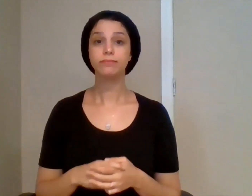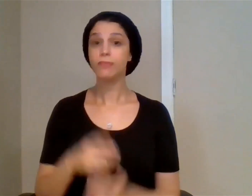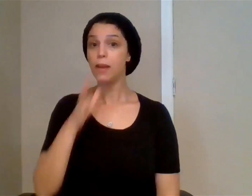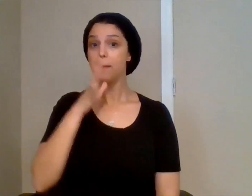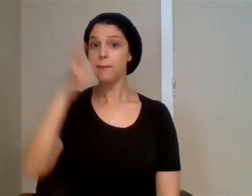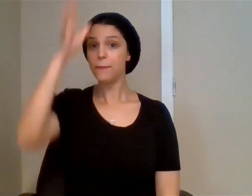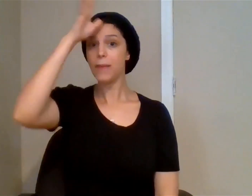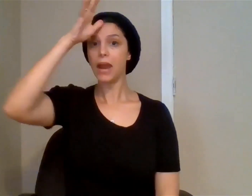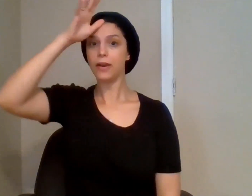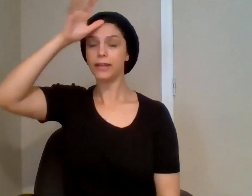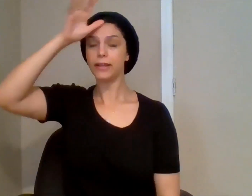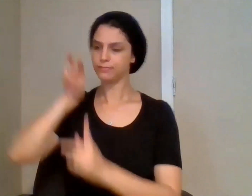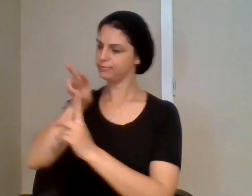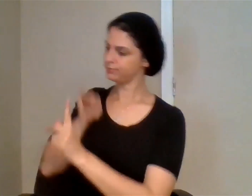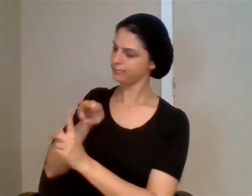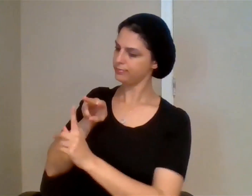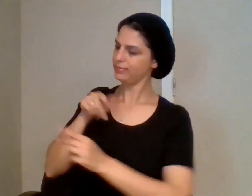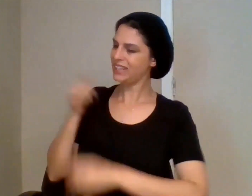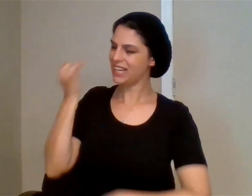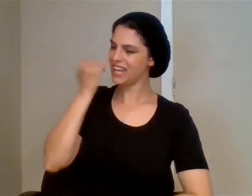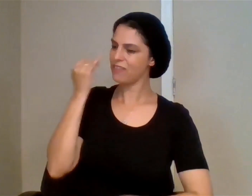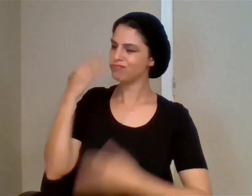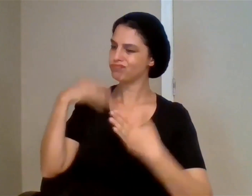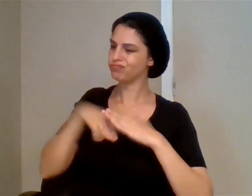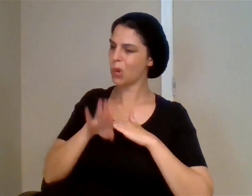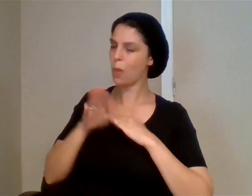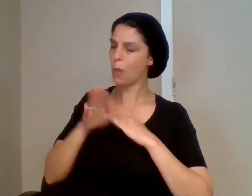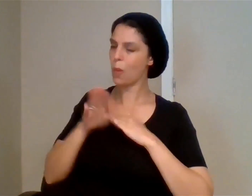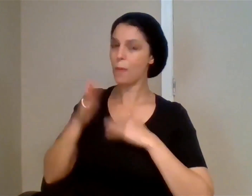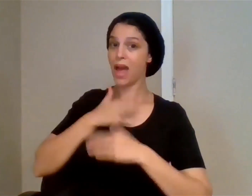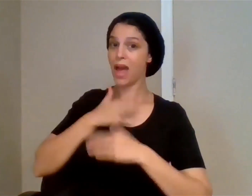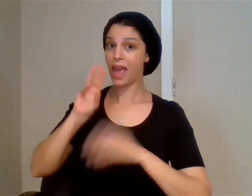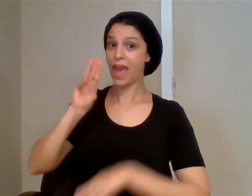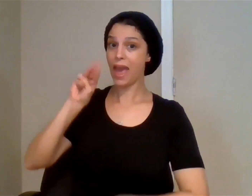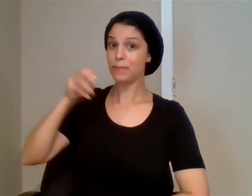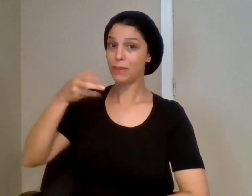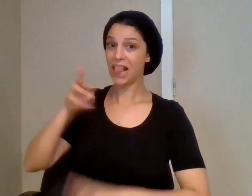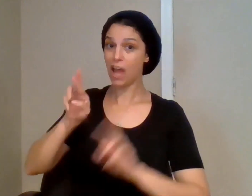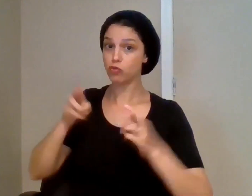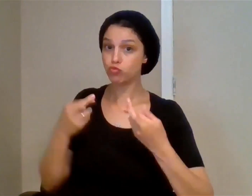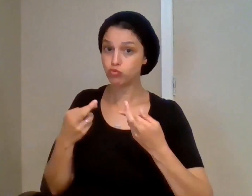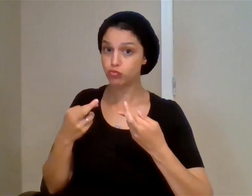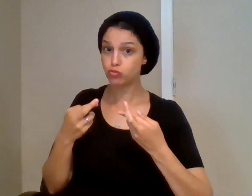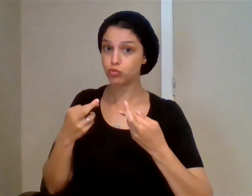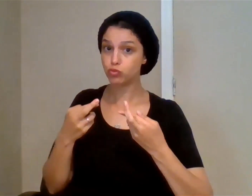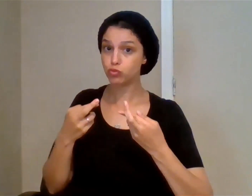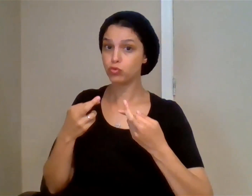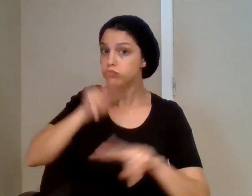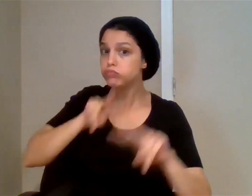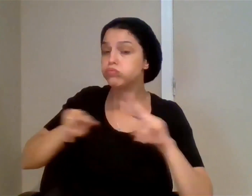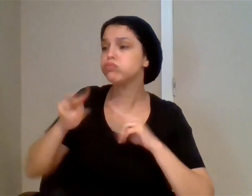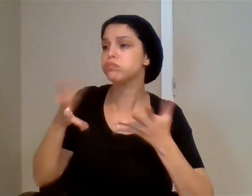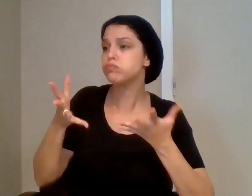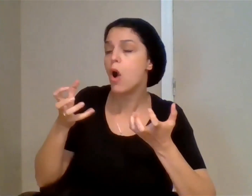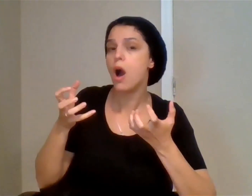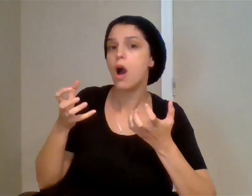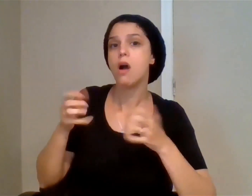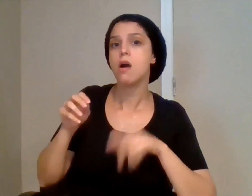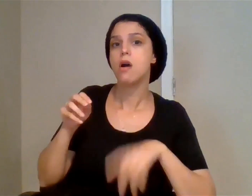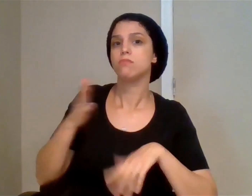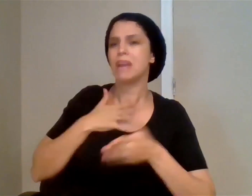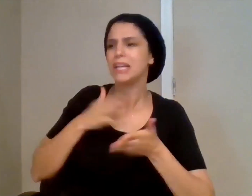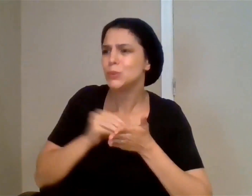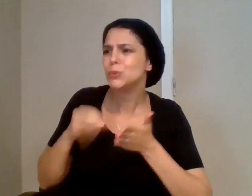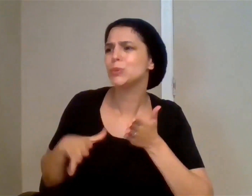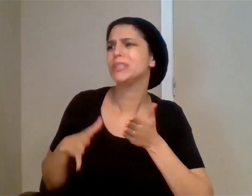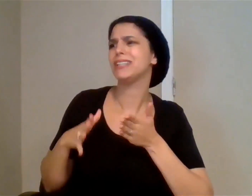perspective, if you're looking to get into myMCPS Classroom with your observer role to look at the courses that your